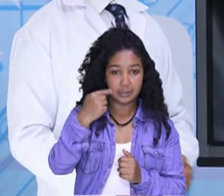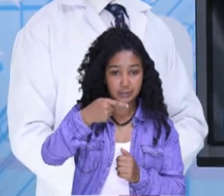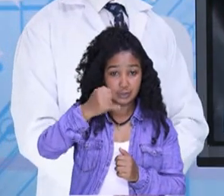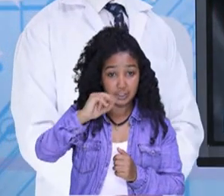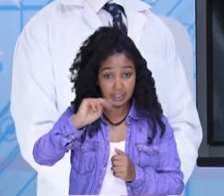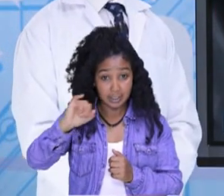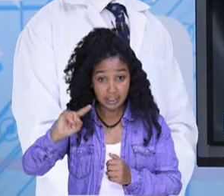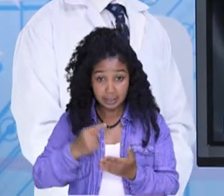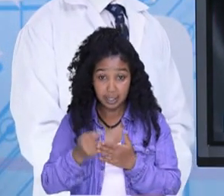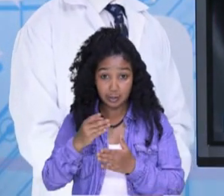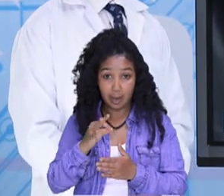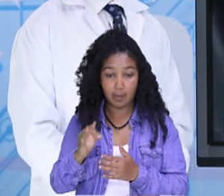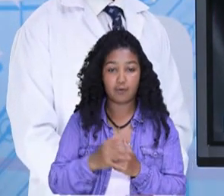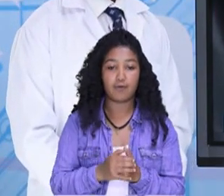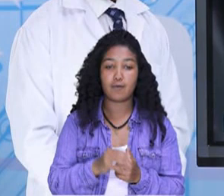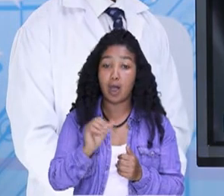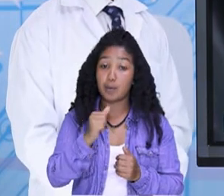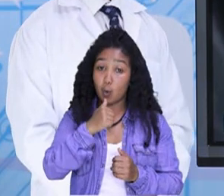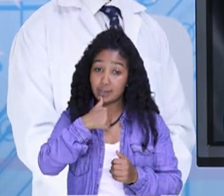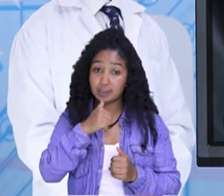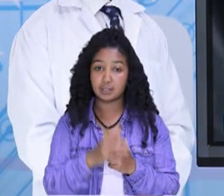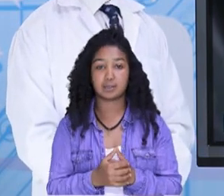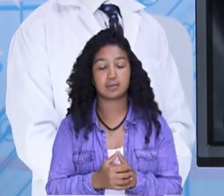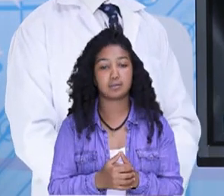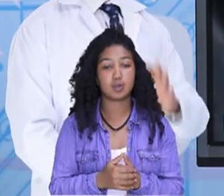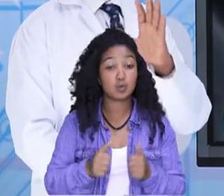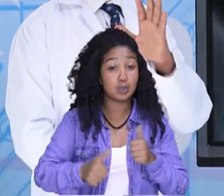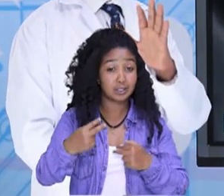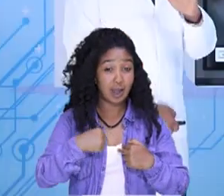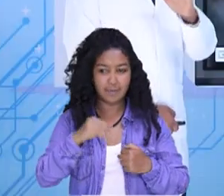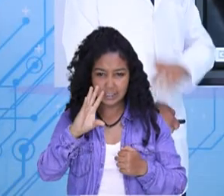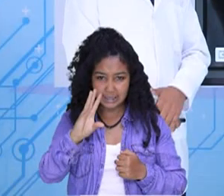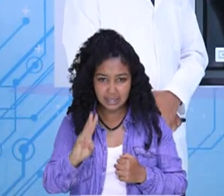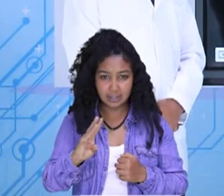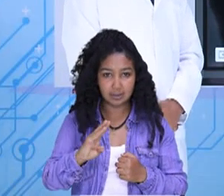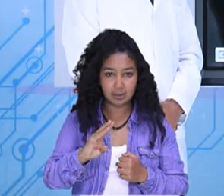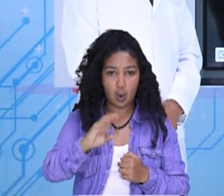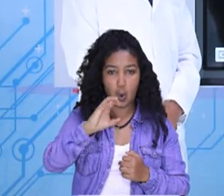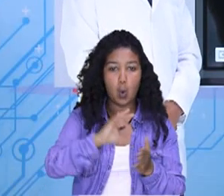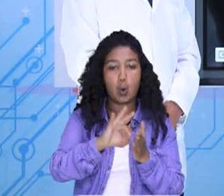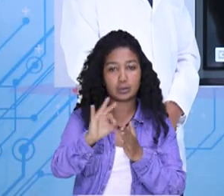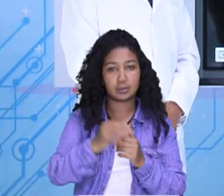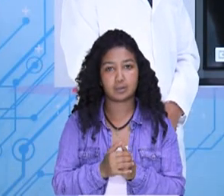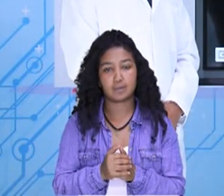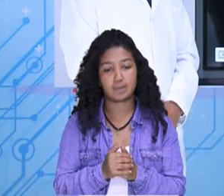Arginine, it's a type of amino acid which have 6